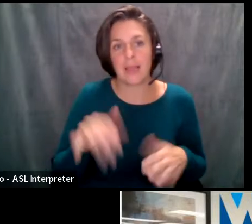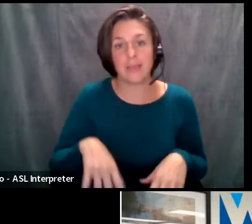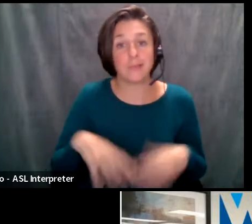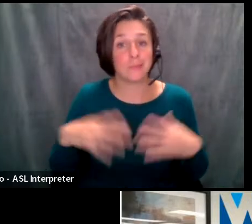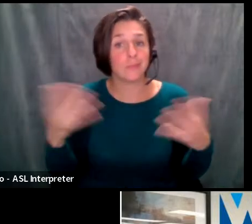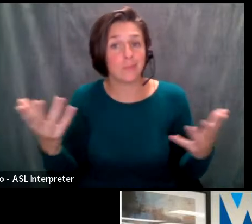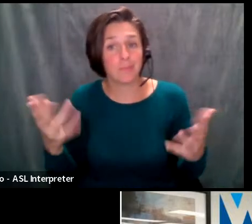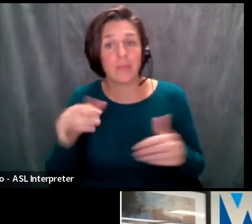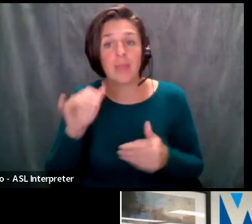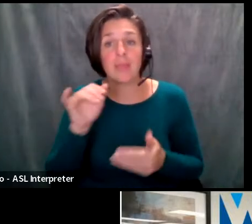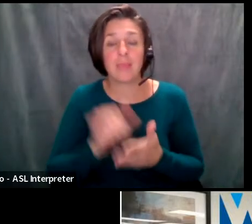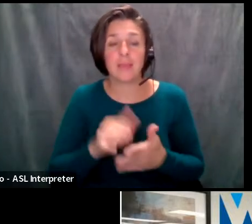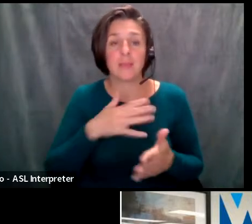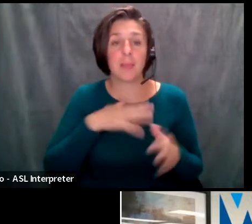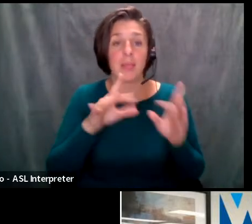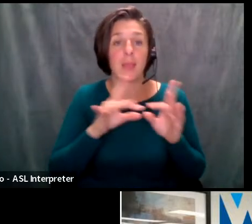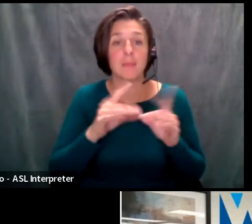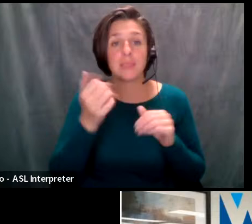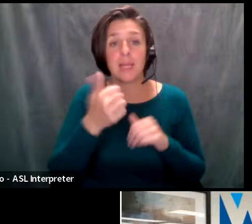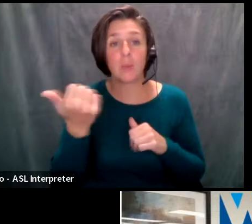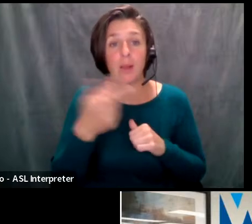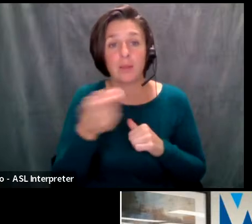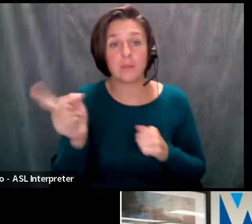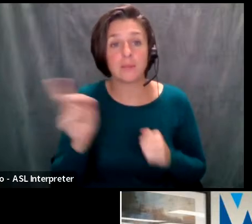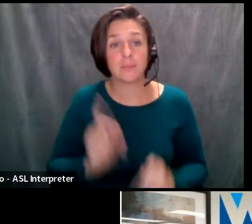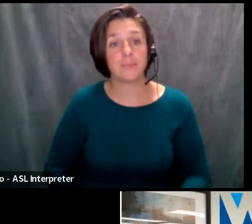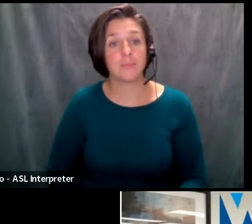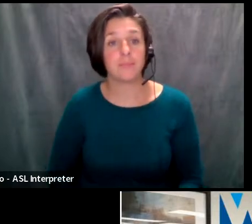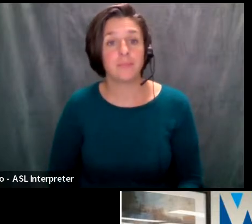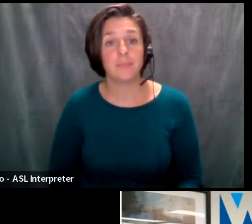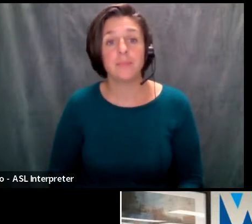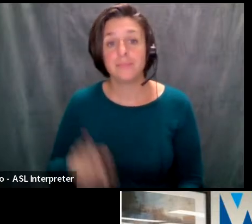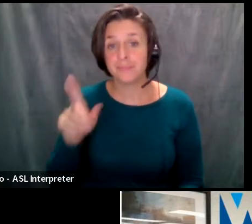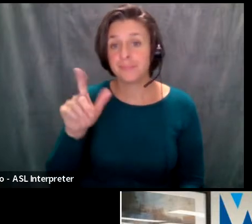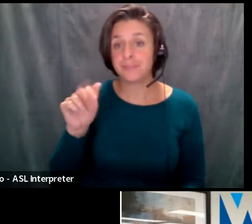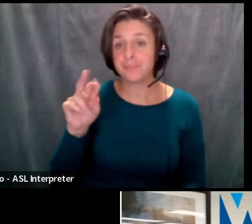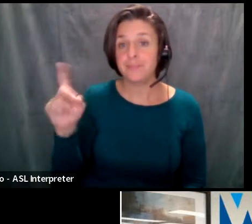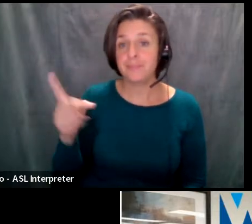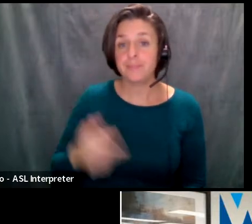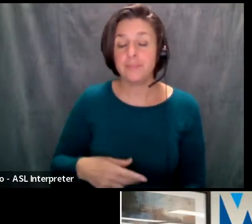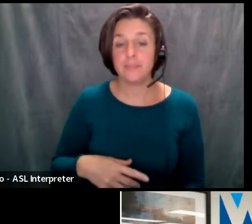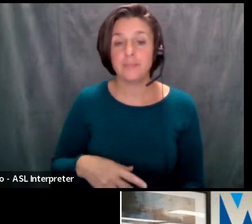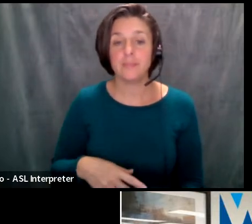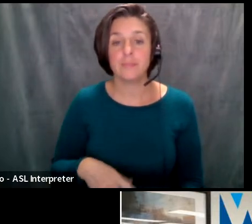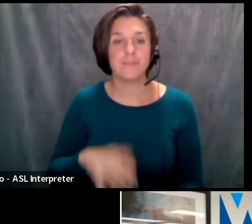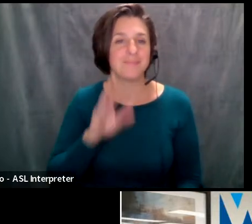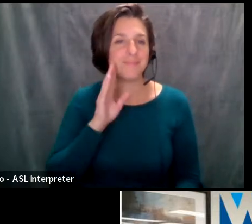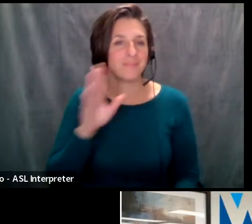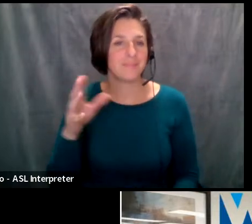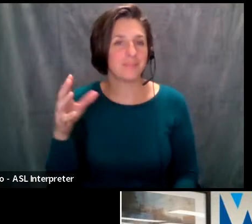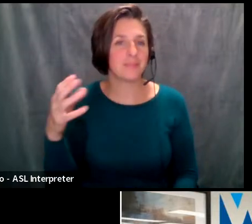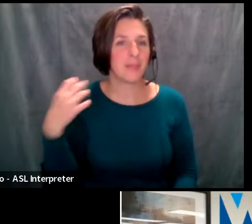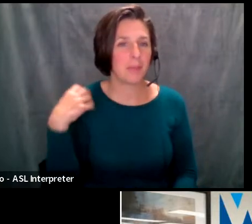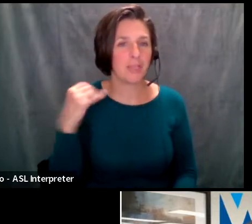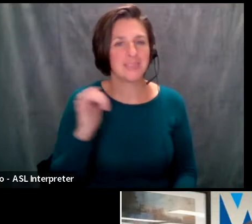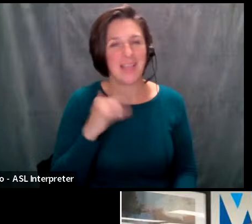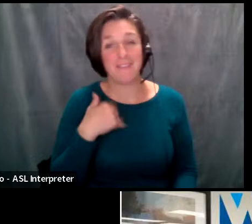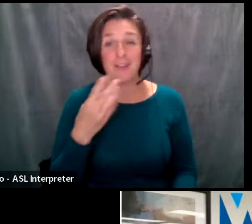those are my comments. Anybody else? Mr. Land. So, hey, boss, I got a few questions for you.